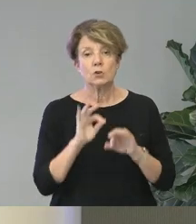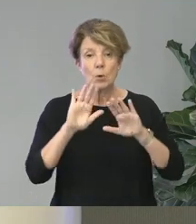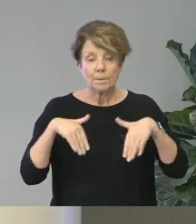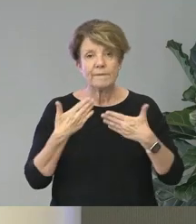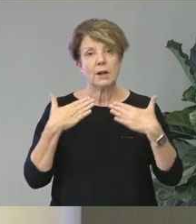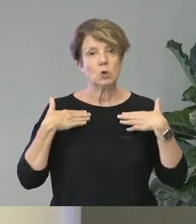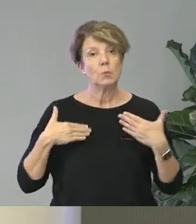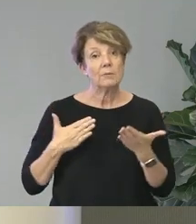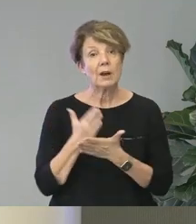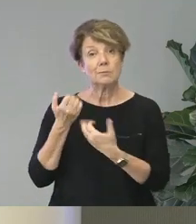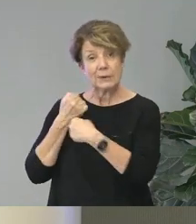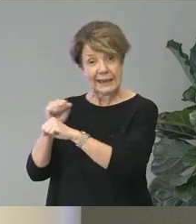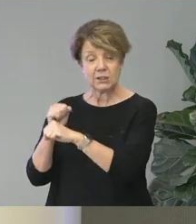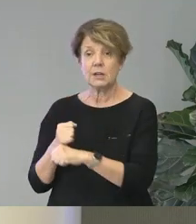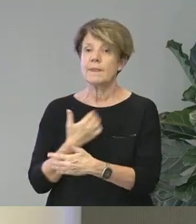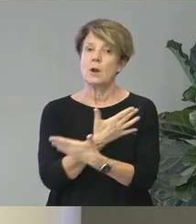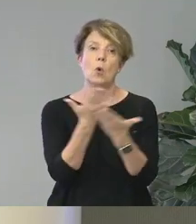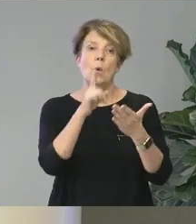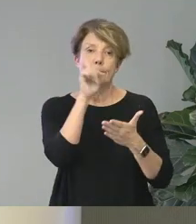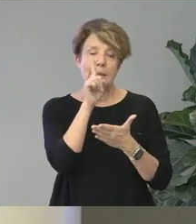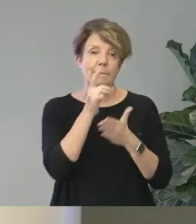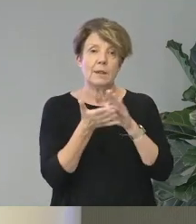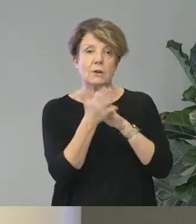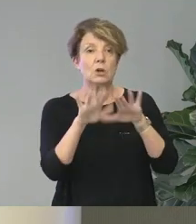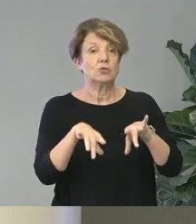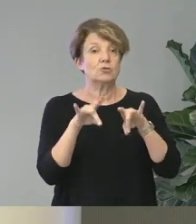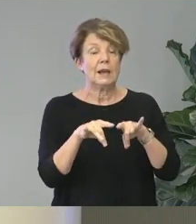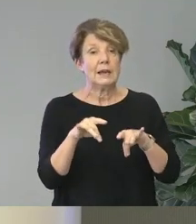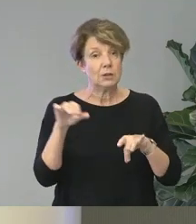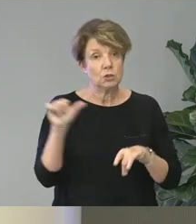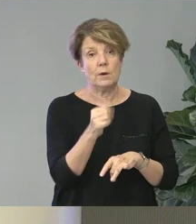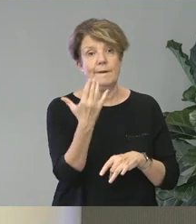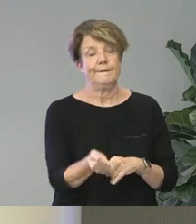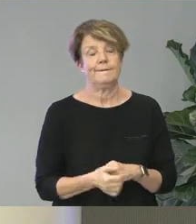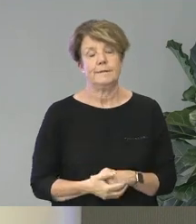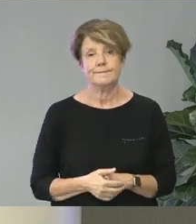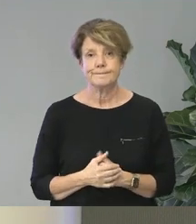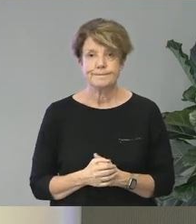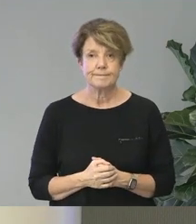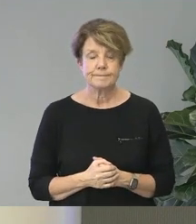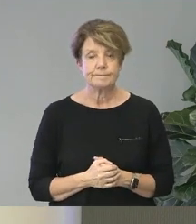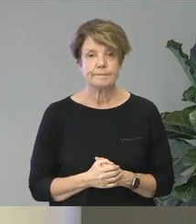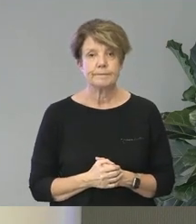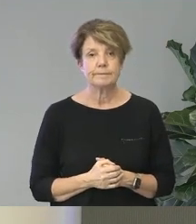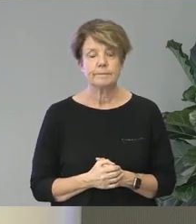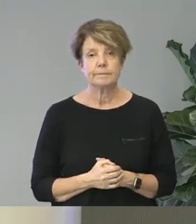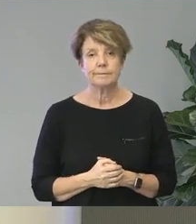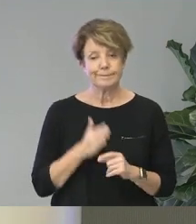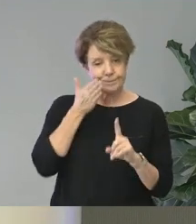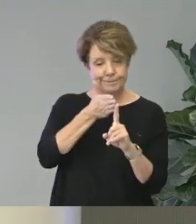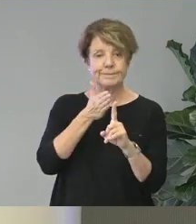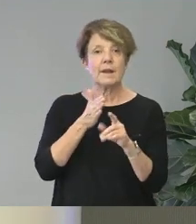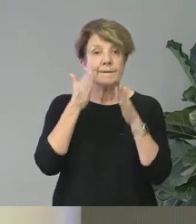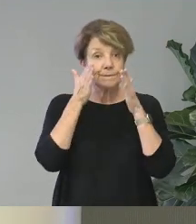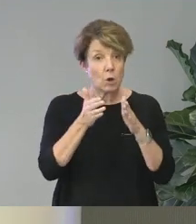provide the human rights protections to which all people in Australia are entitled. The main